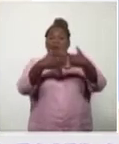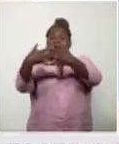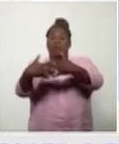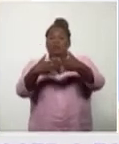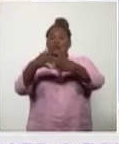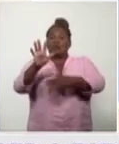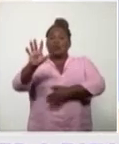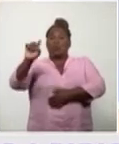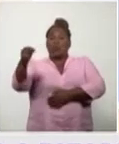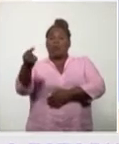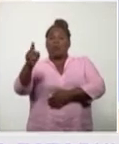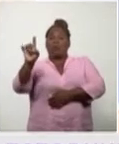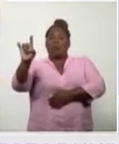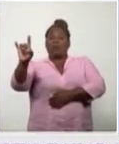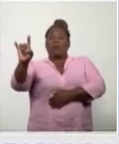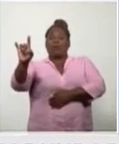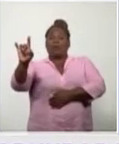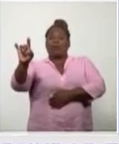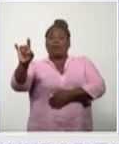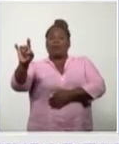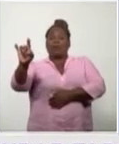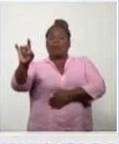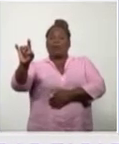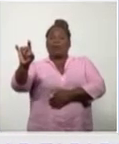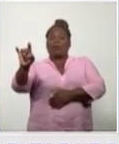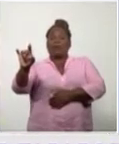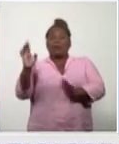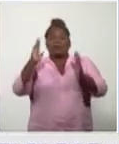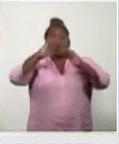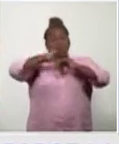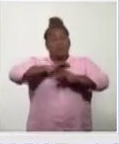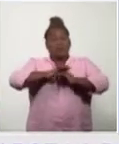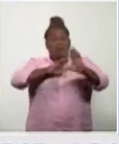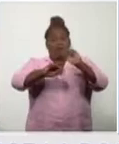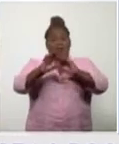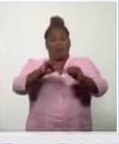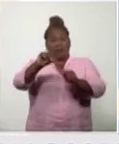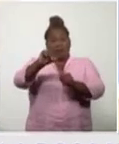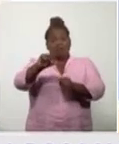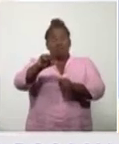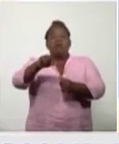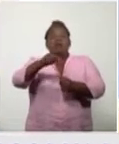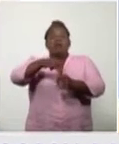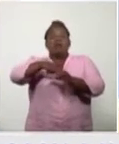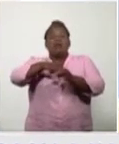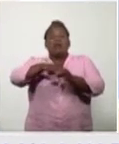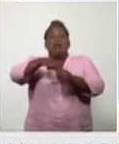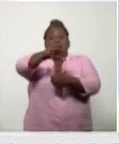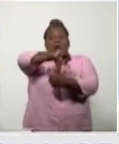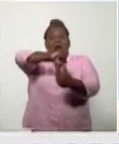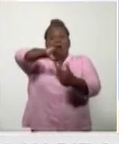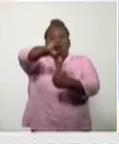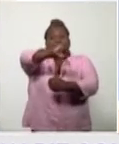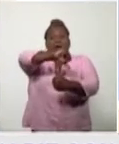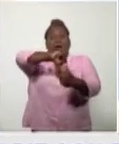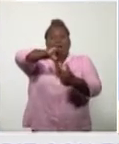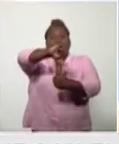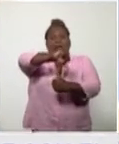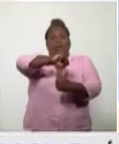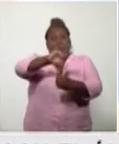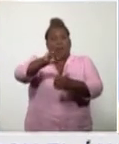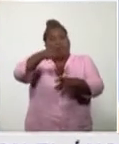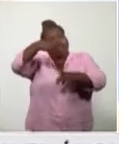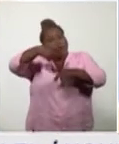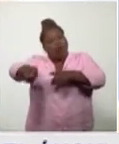United States with 5.9. I'm not including here the islands of the Caribbean.